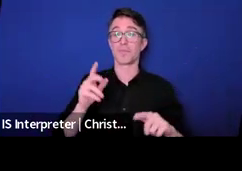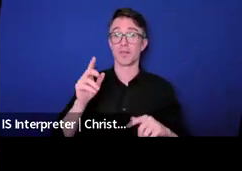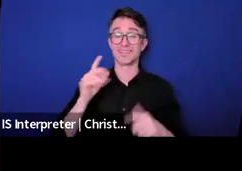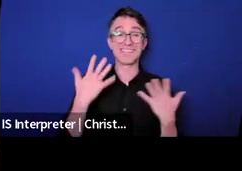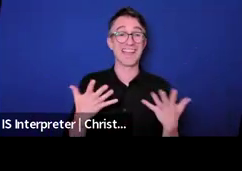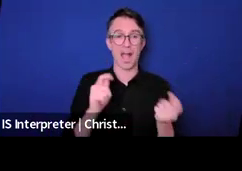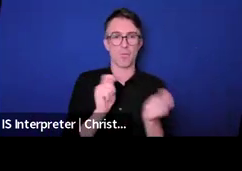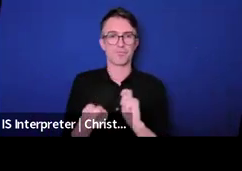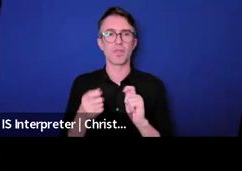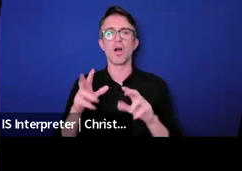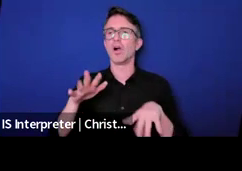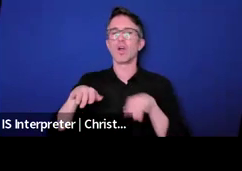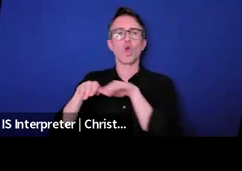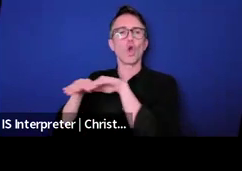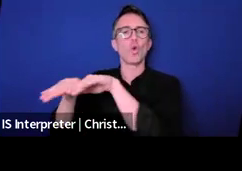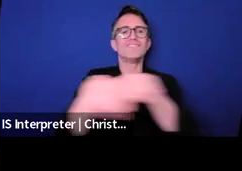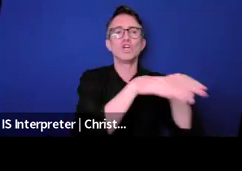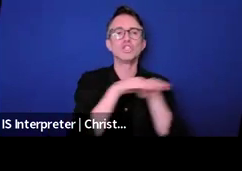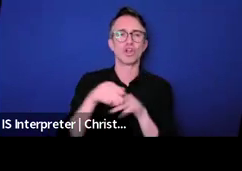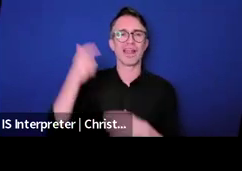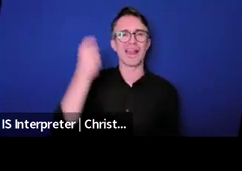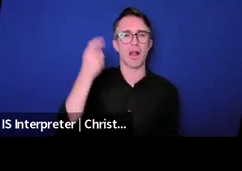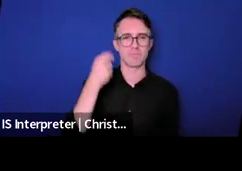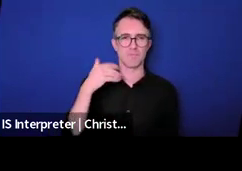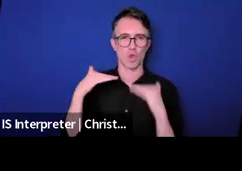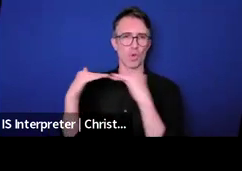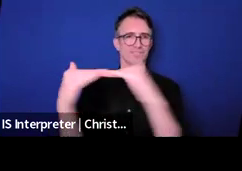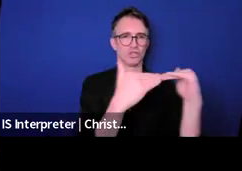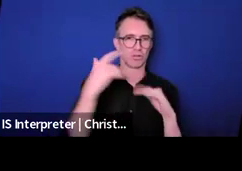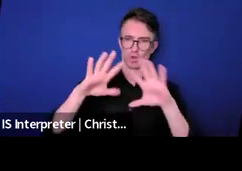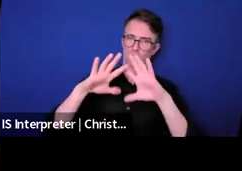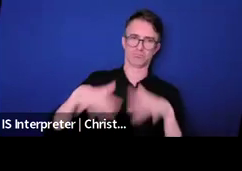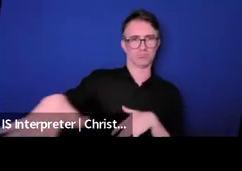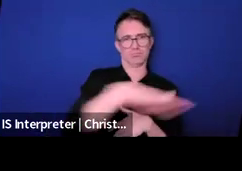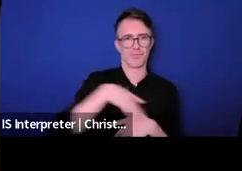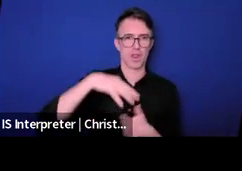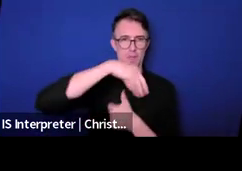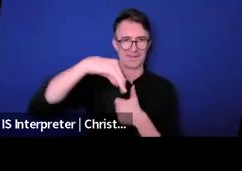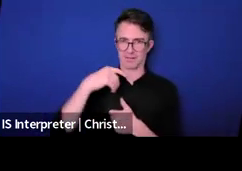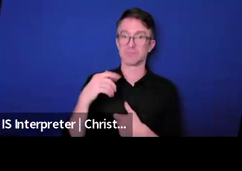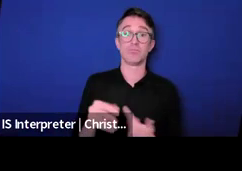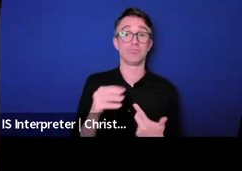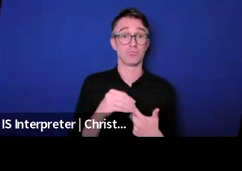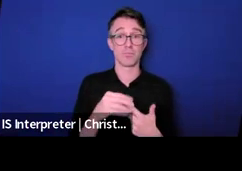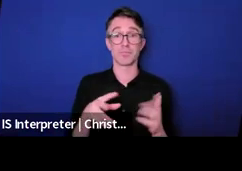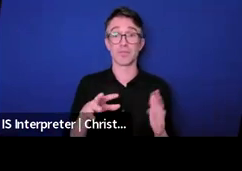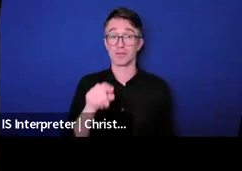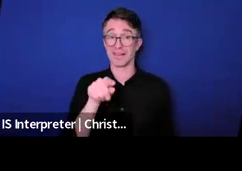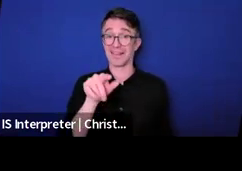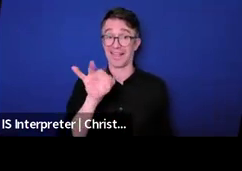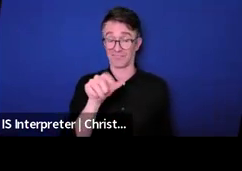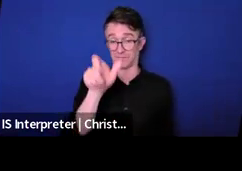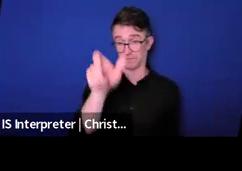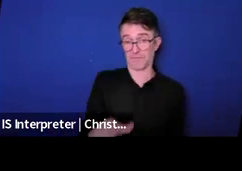for larger families, for families that have 3 and more children, and they also receive support until the child